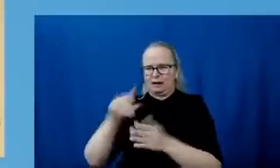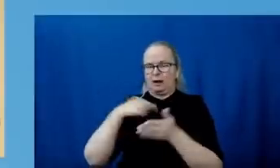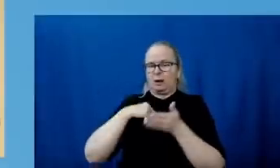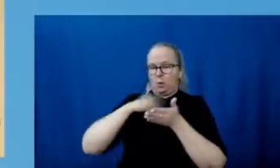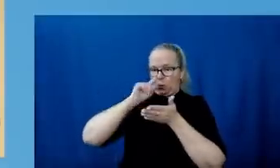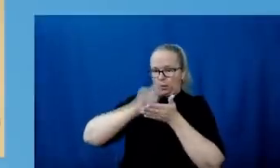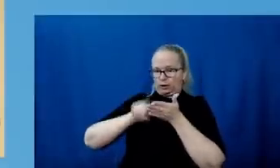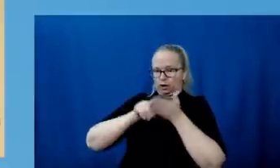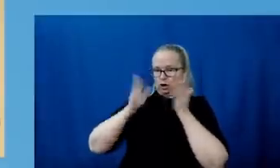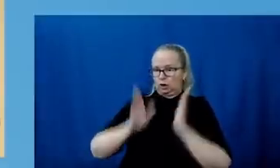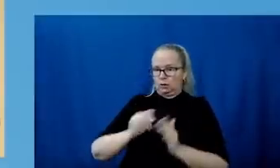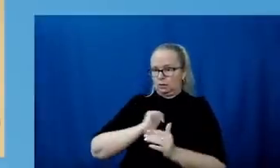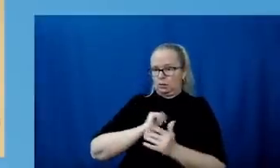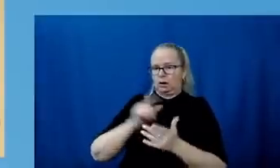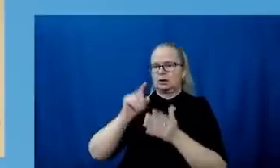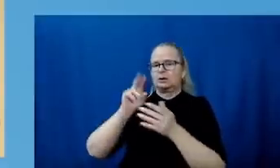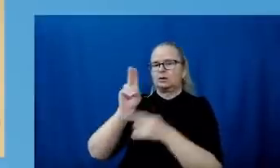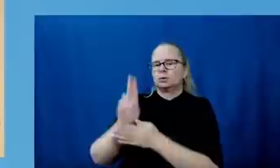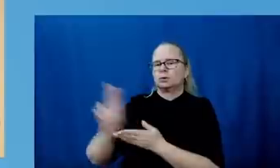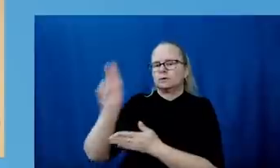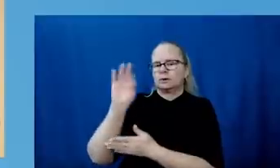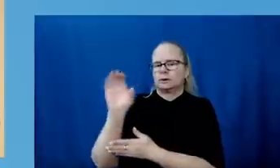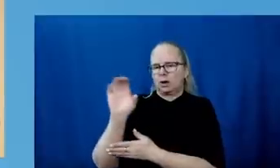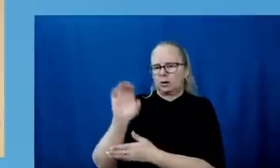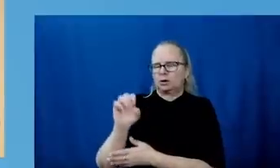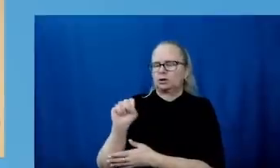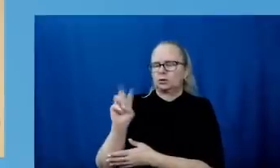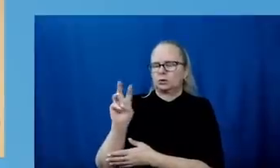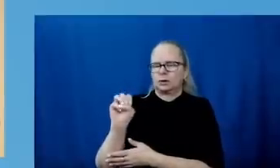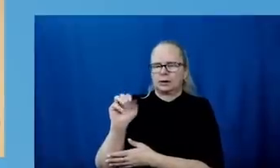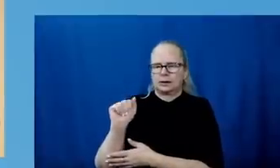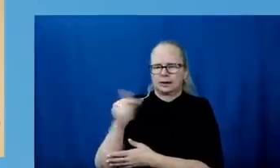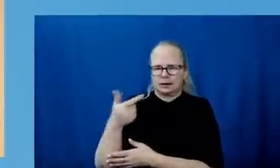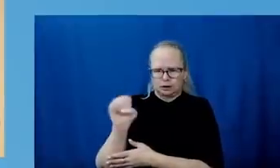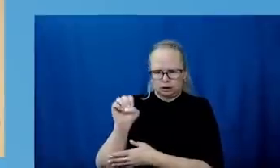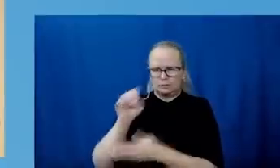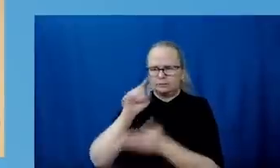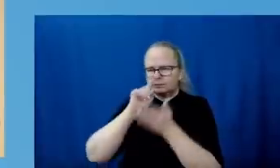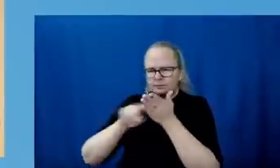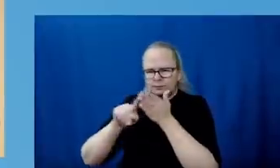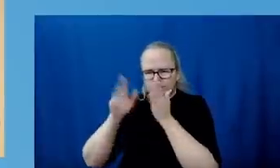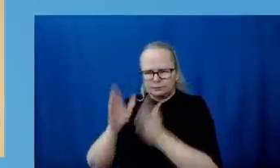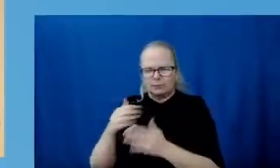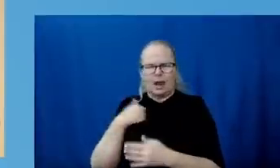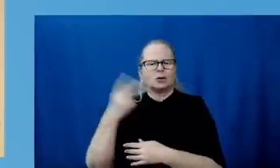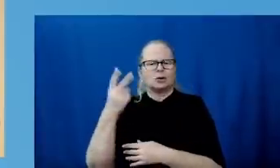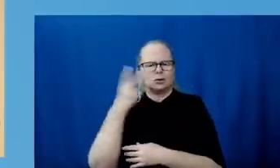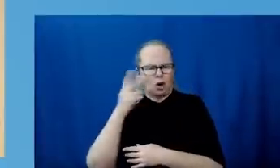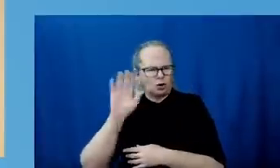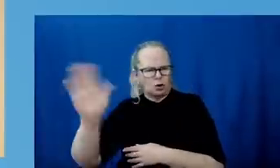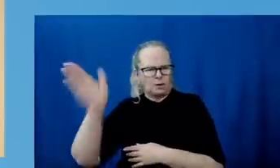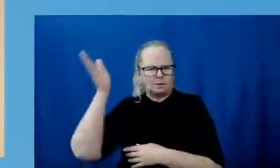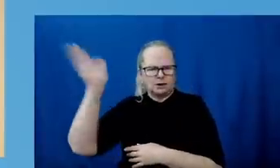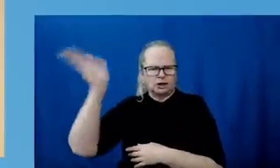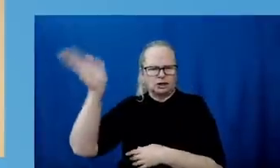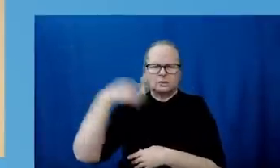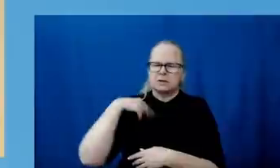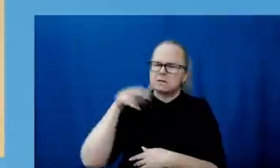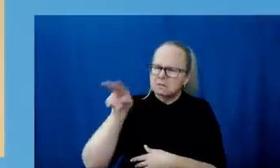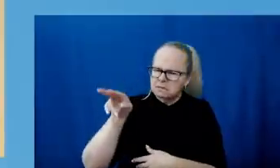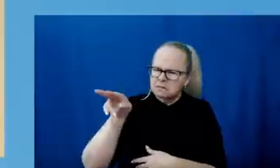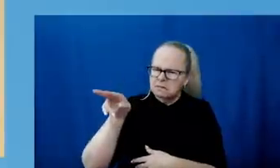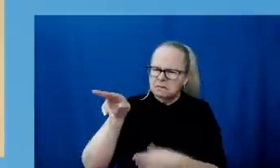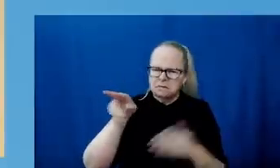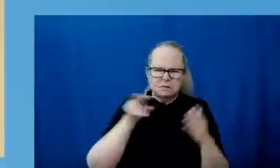sewage researcher from the University of Calgary. And I just actually saw his presentation. I've been